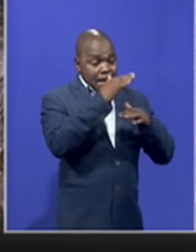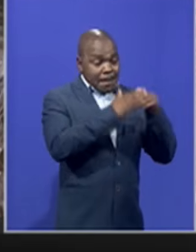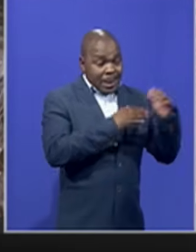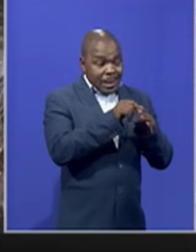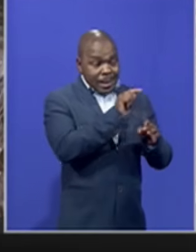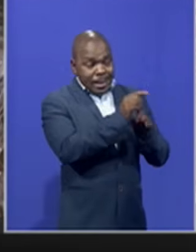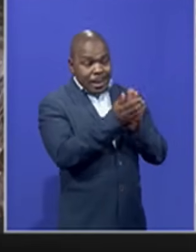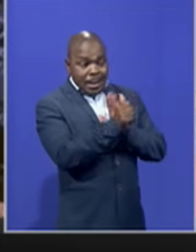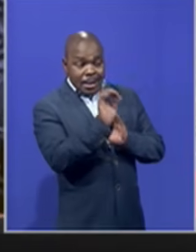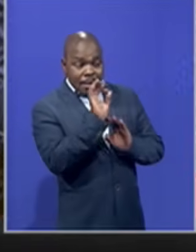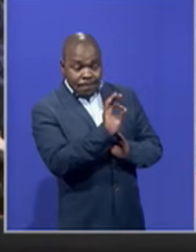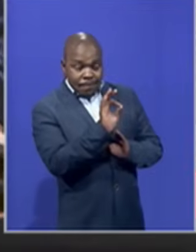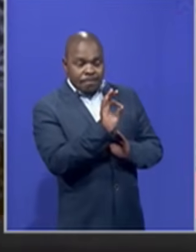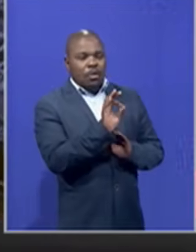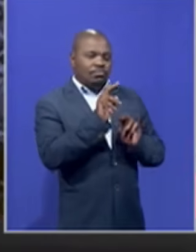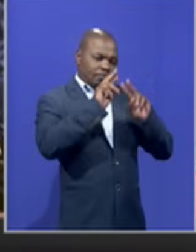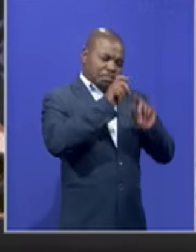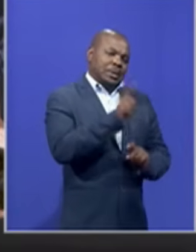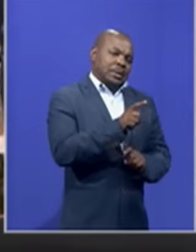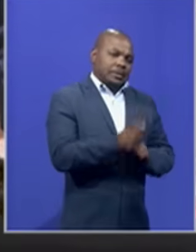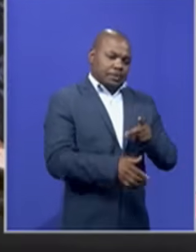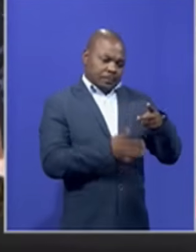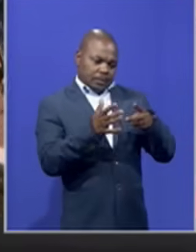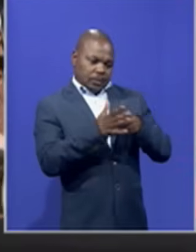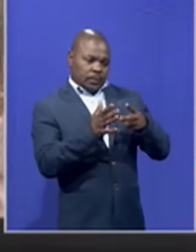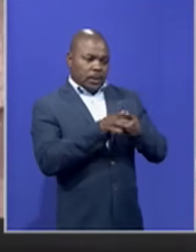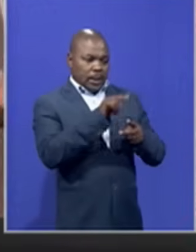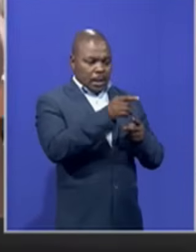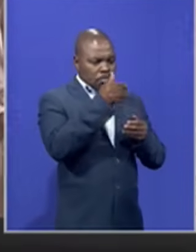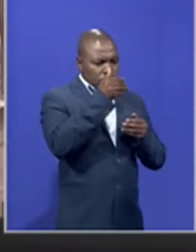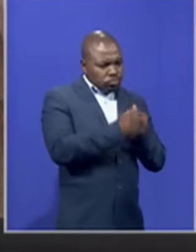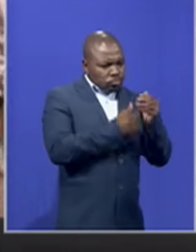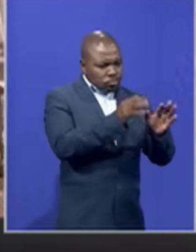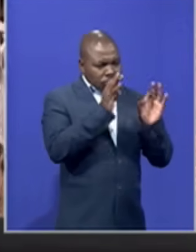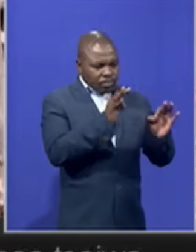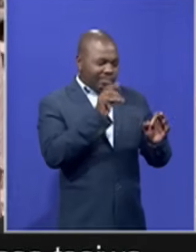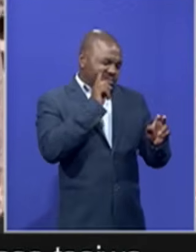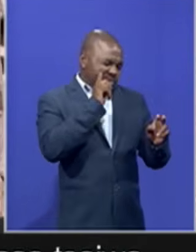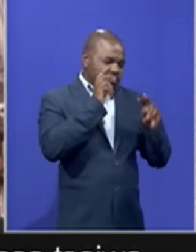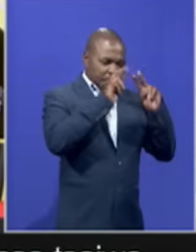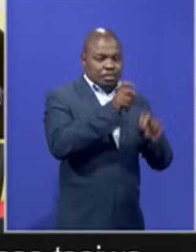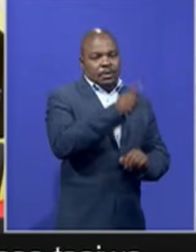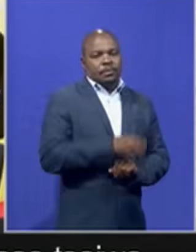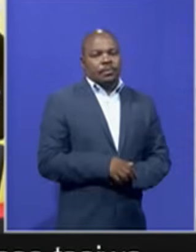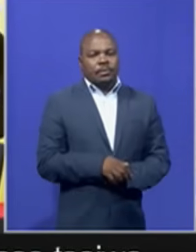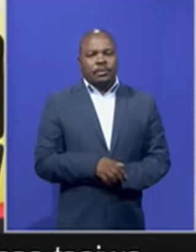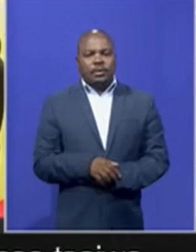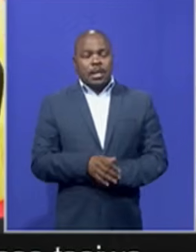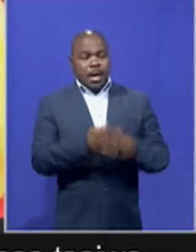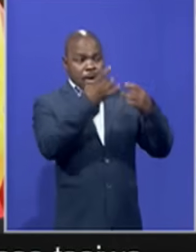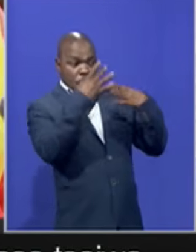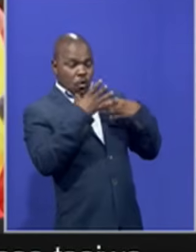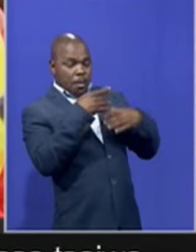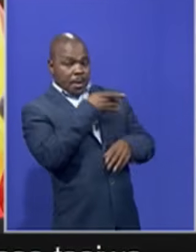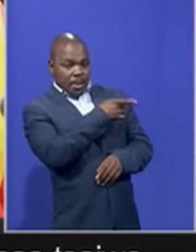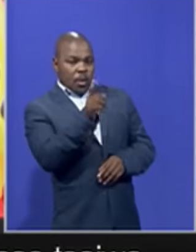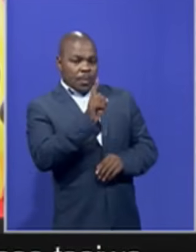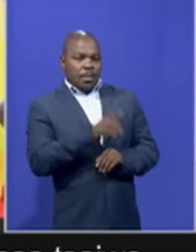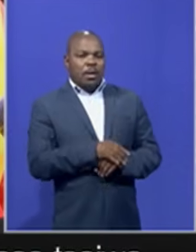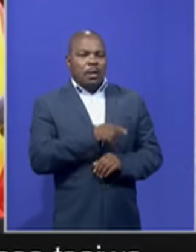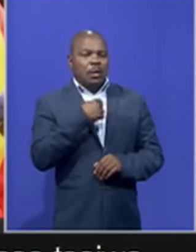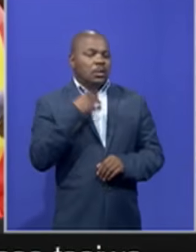na le boiphihlelo na le hore ho ile ha latelwa metjha e nepahetseng. The information they are giving me is that